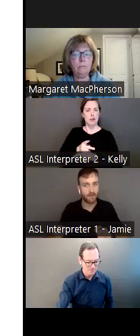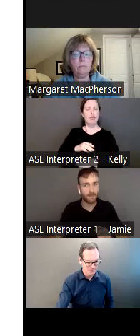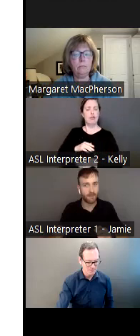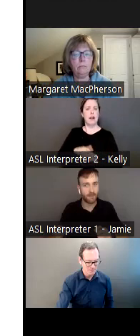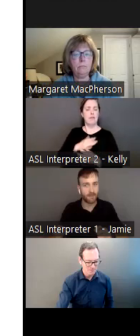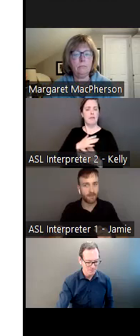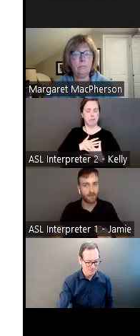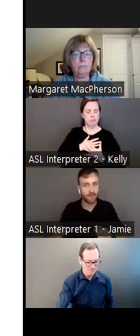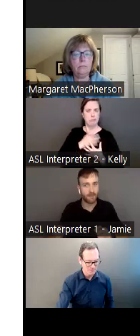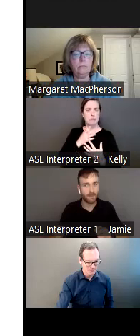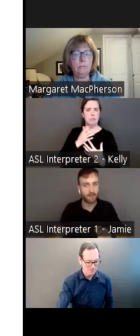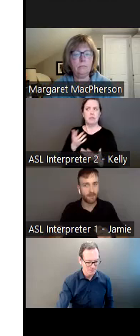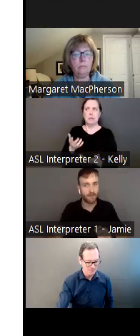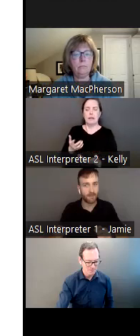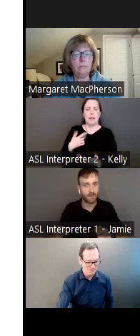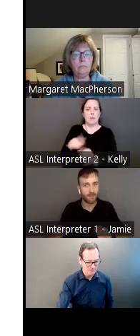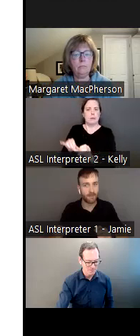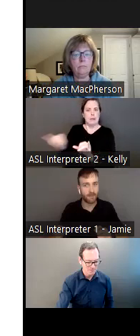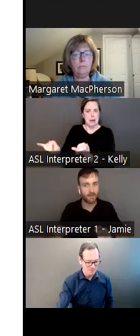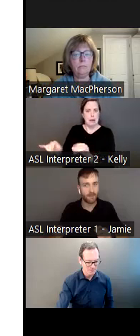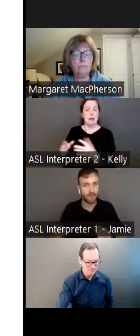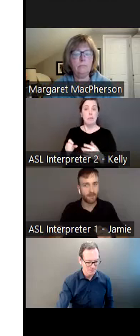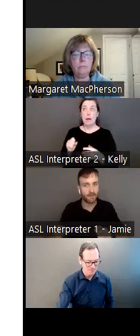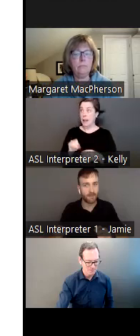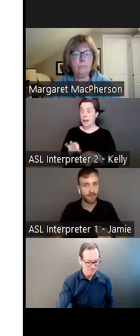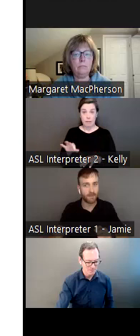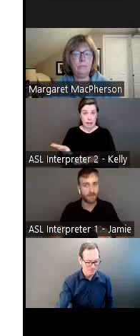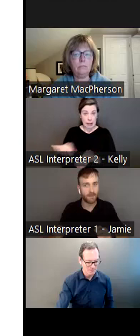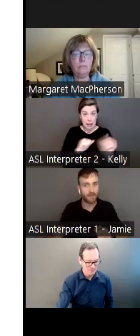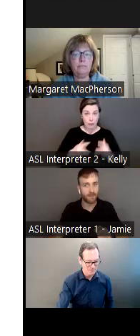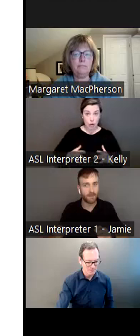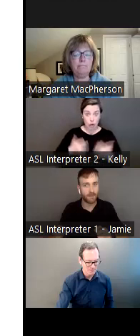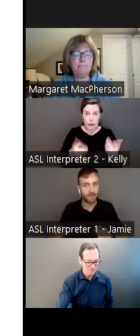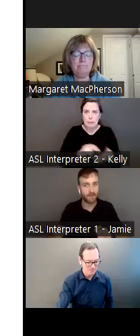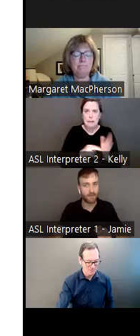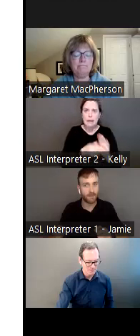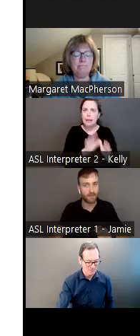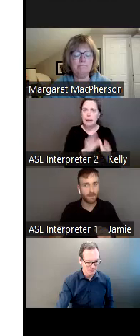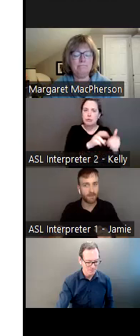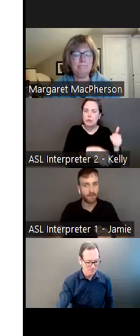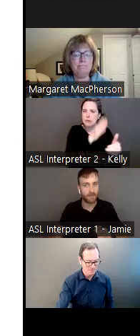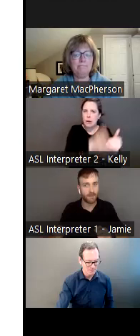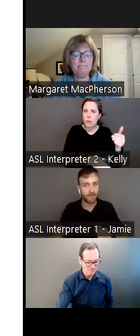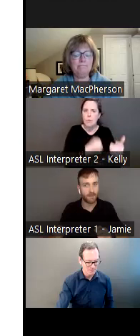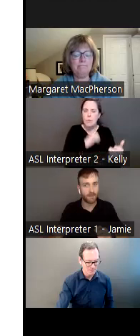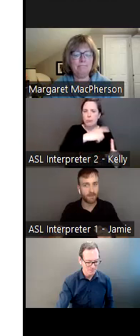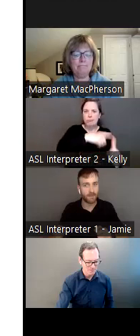got care. And of course, if you leave before you get care, you're not going to have improved outcomes. So that's a really important piece as well. So I